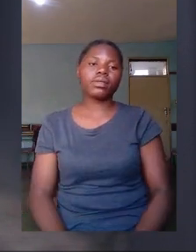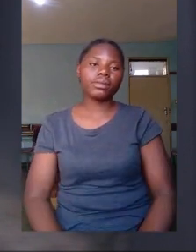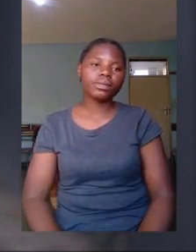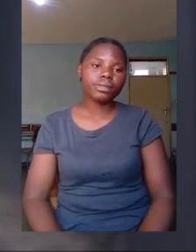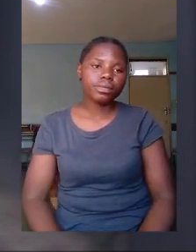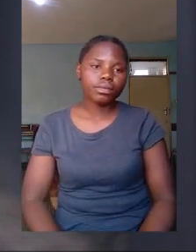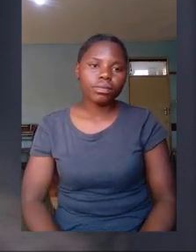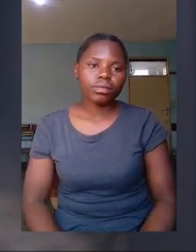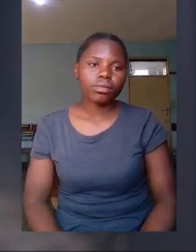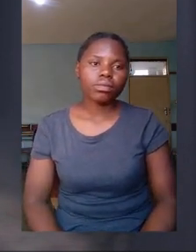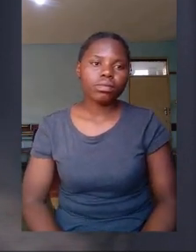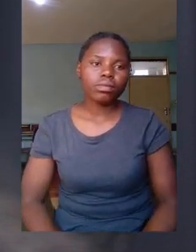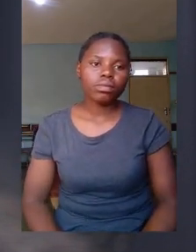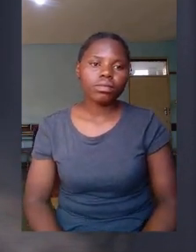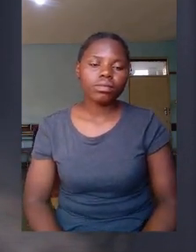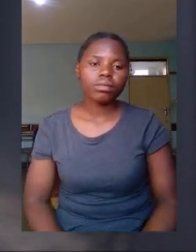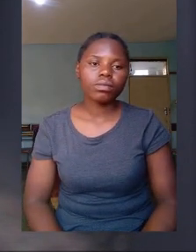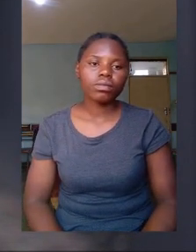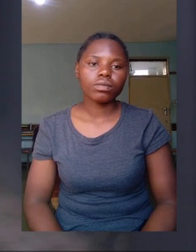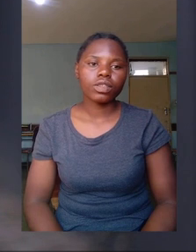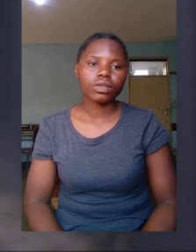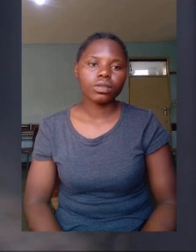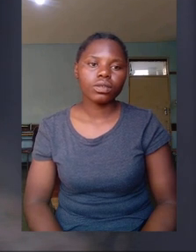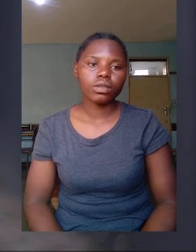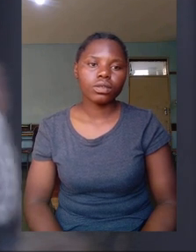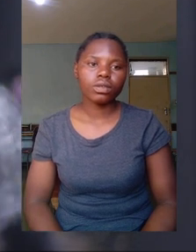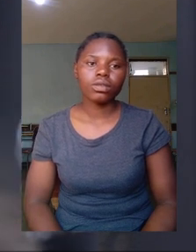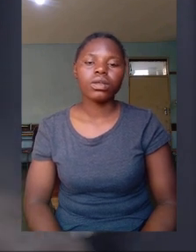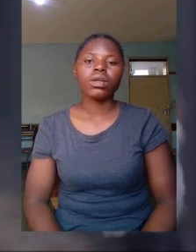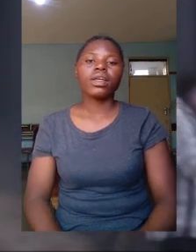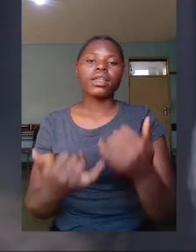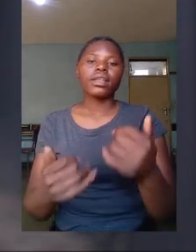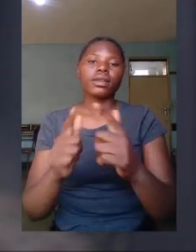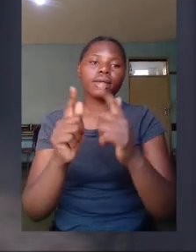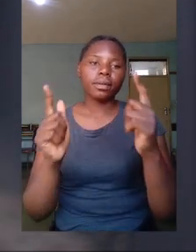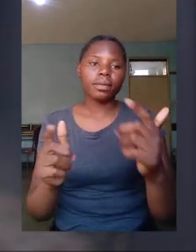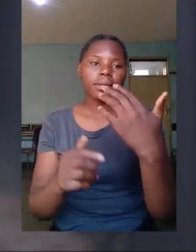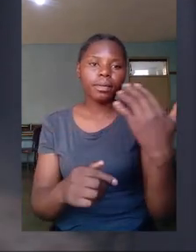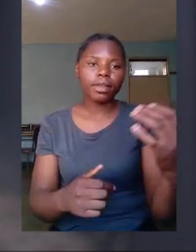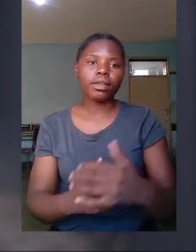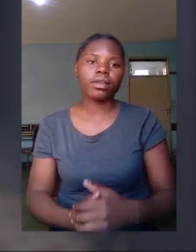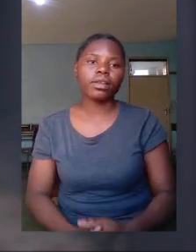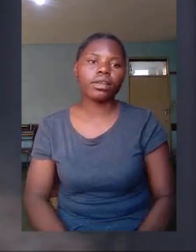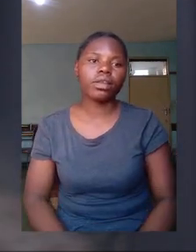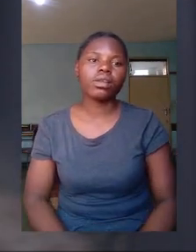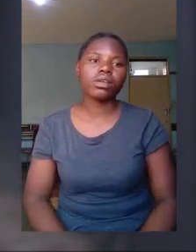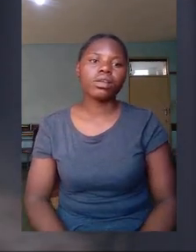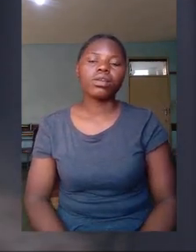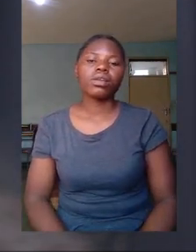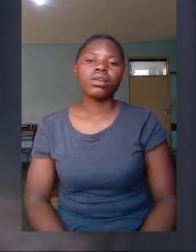actually use that information to make decisions. So the key thing now is those services are sustained long term, and that